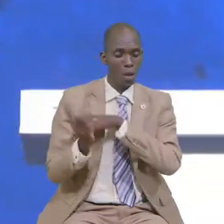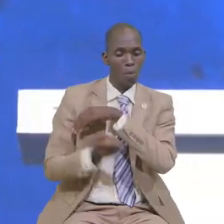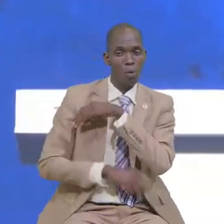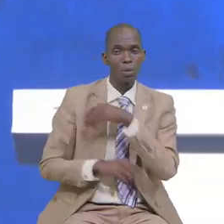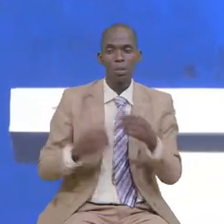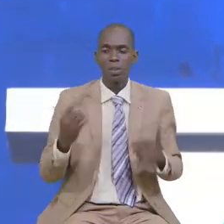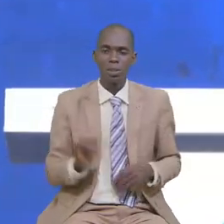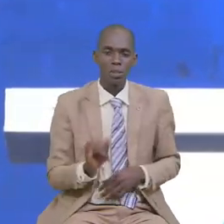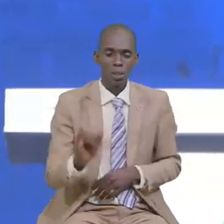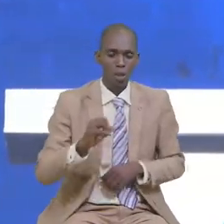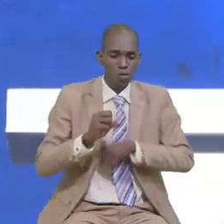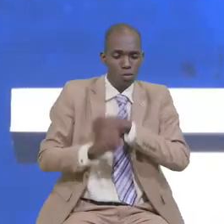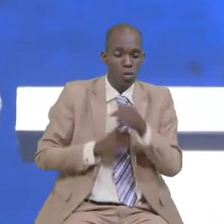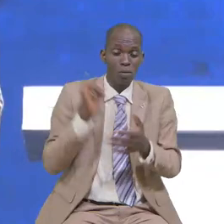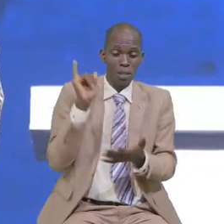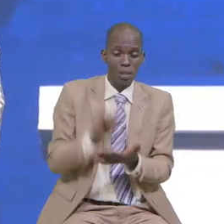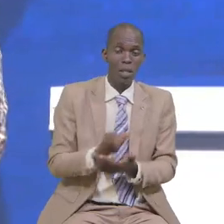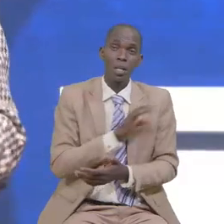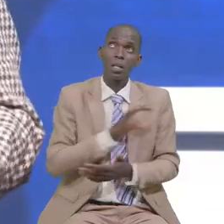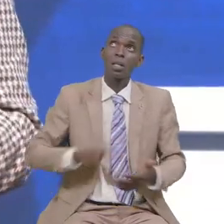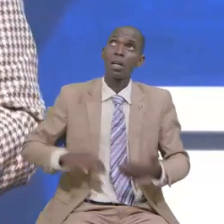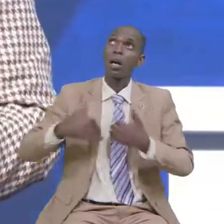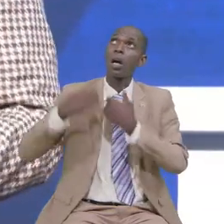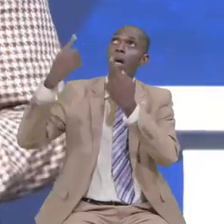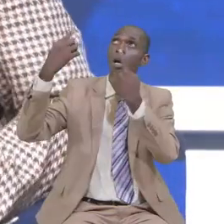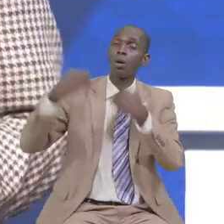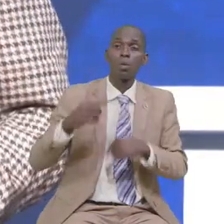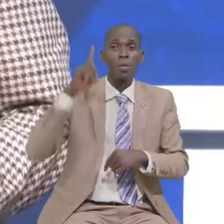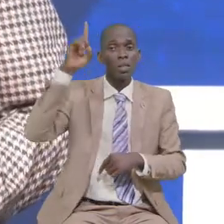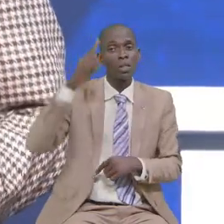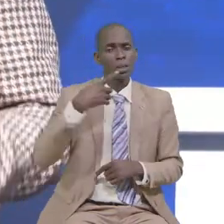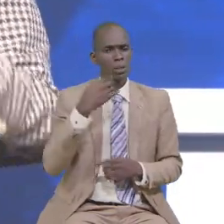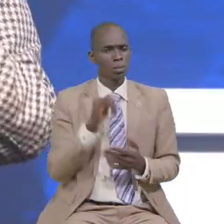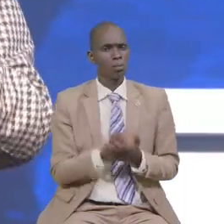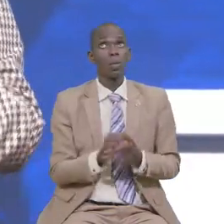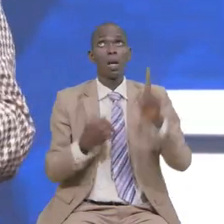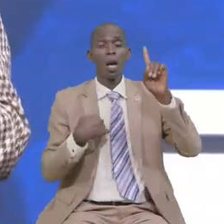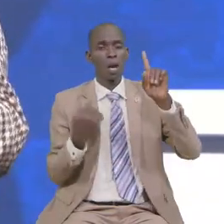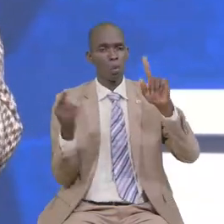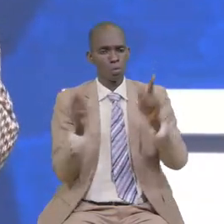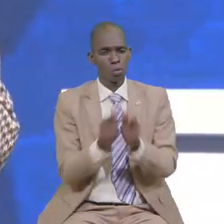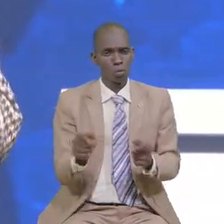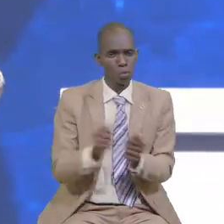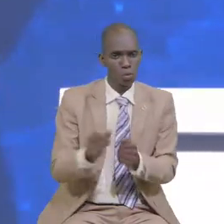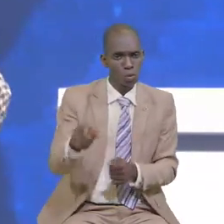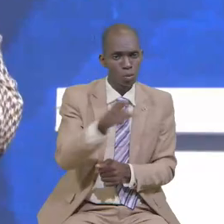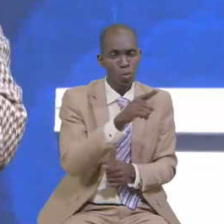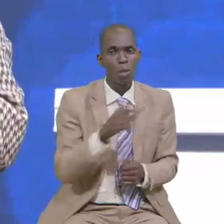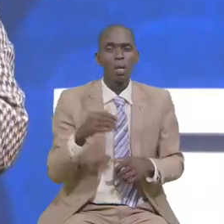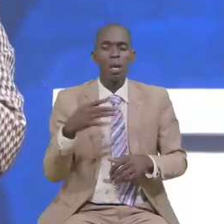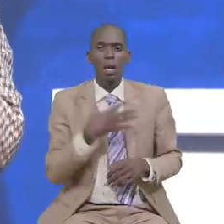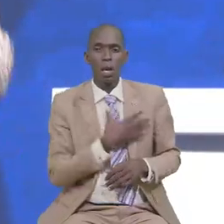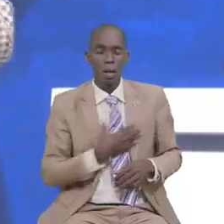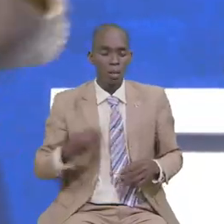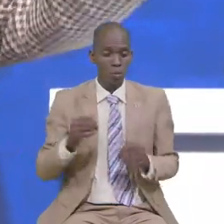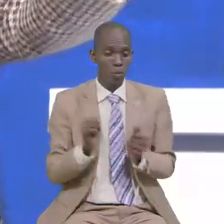suffering, that Christ has come and he says, I come to you as the royalty. If you receive